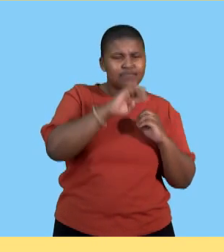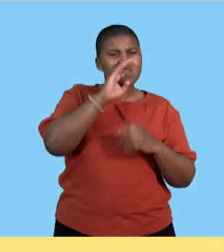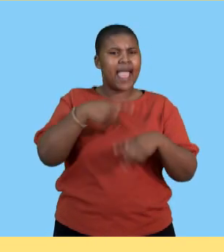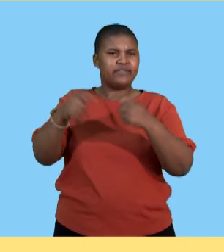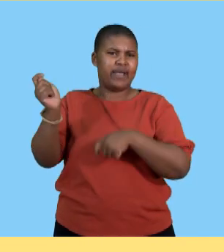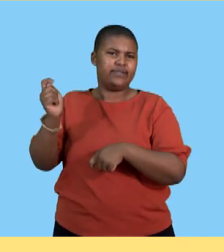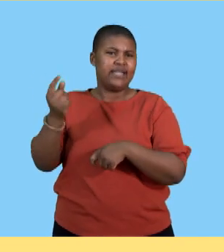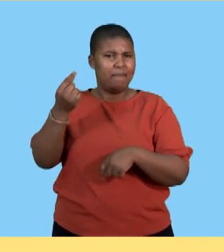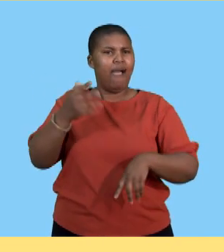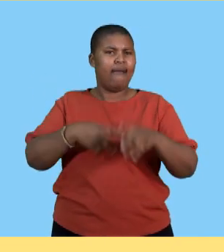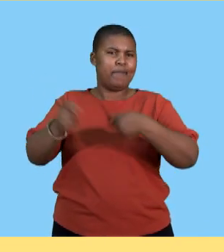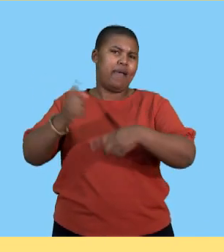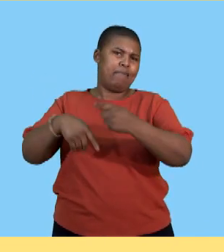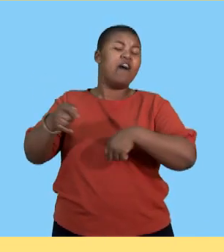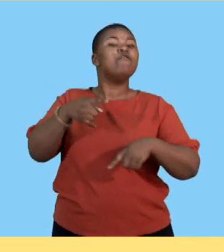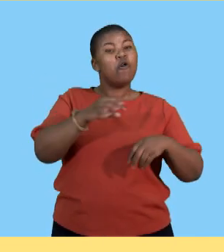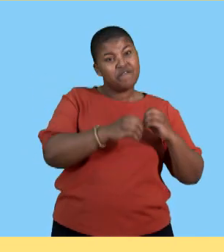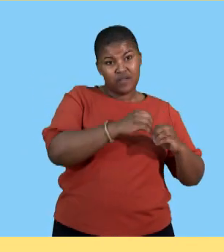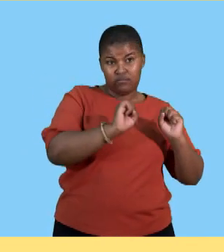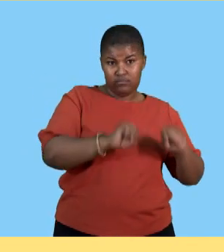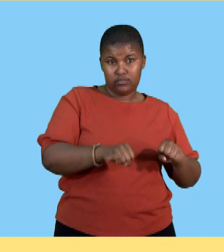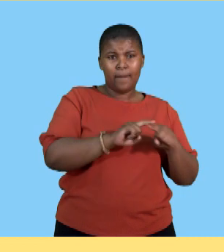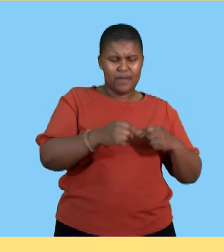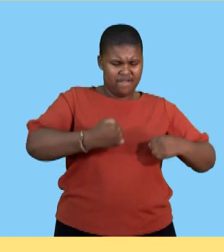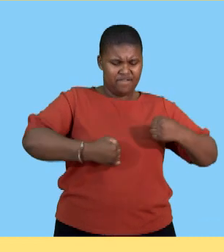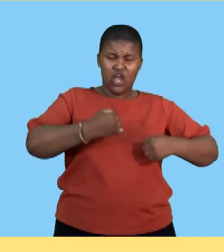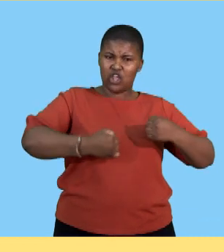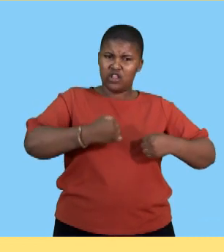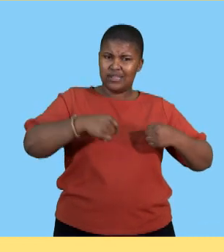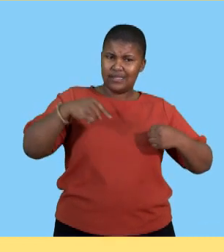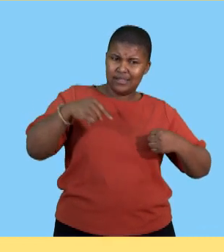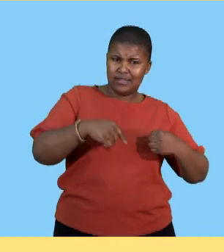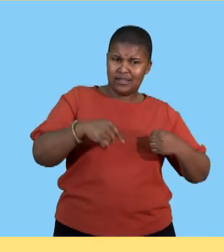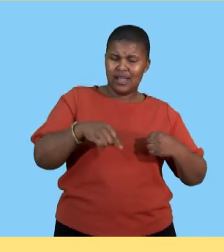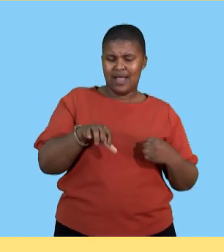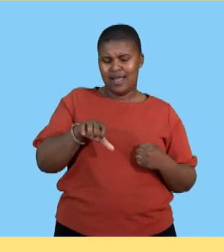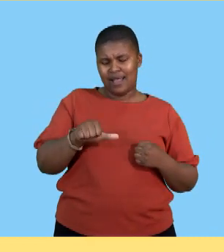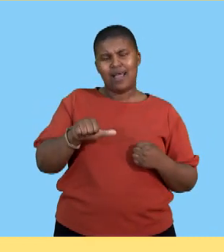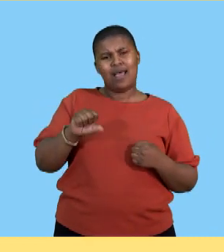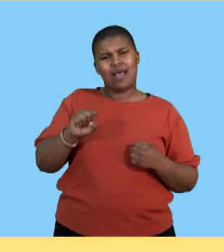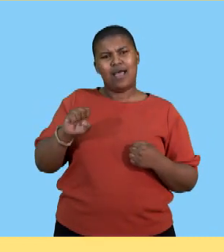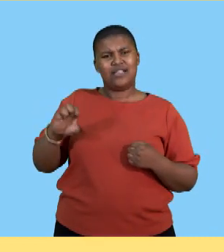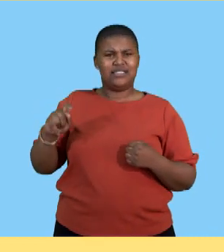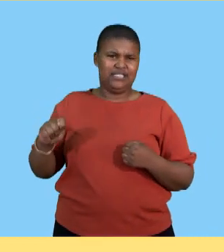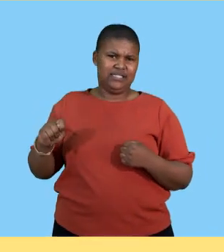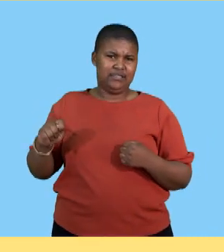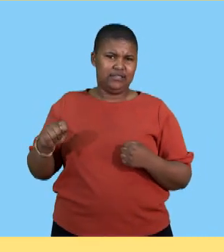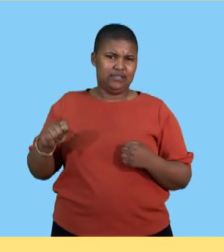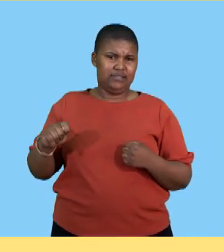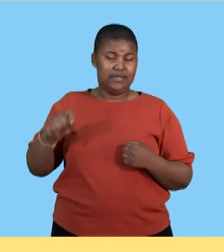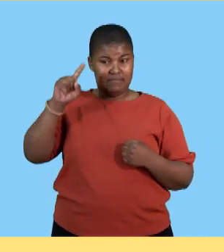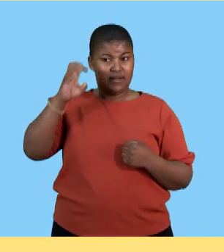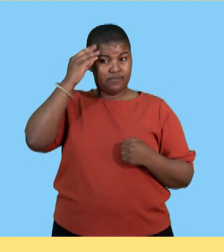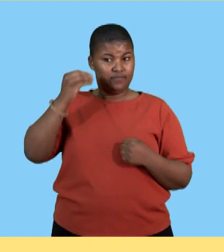expense. Repairs are an expense, but vehicles are